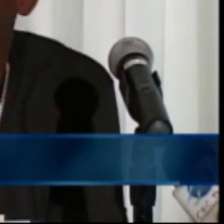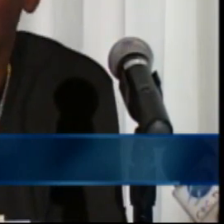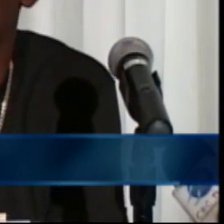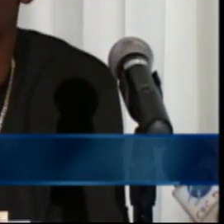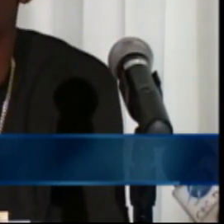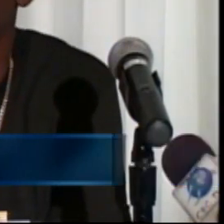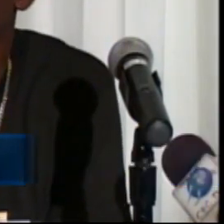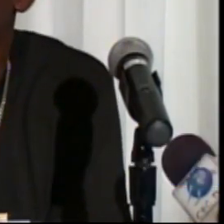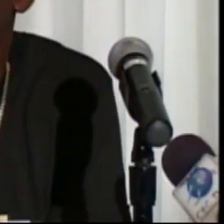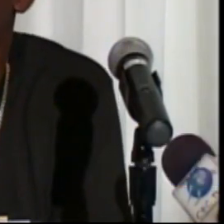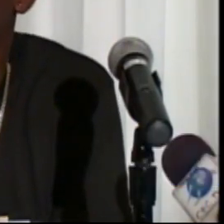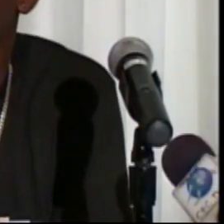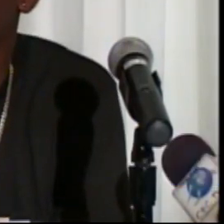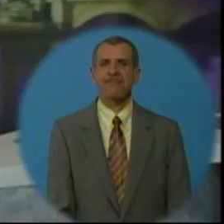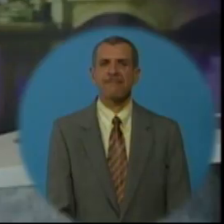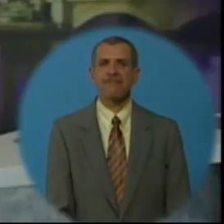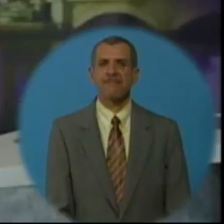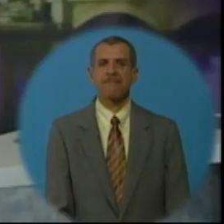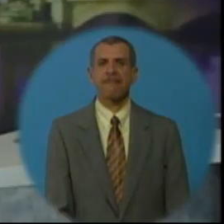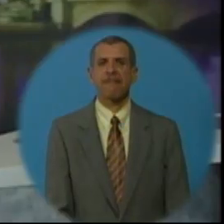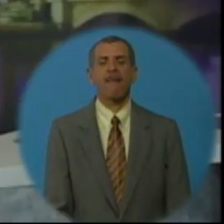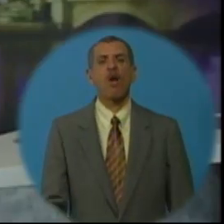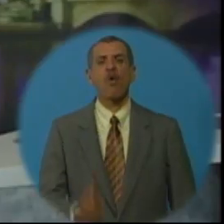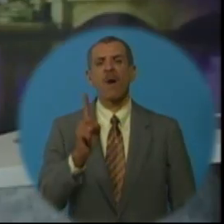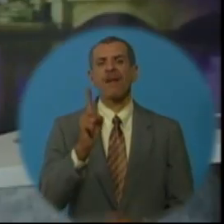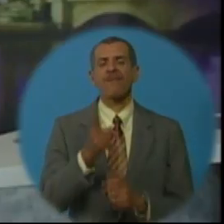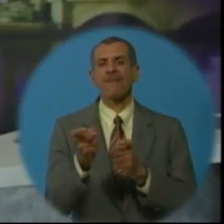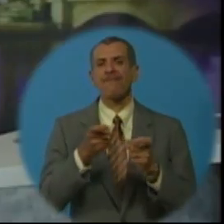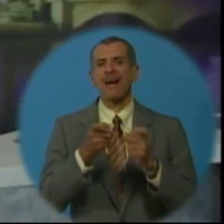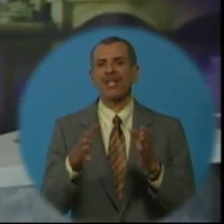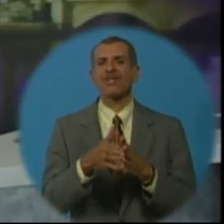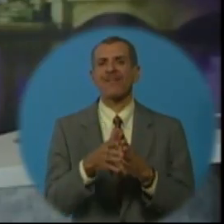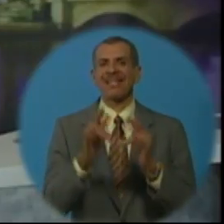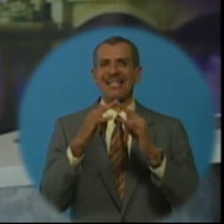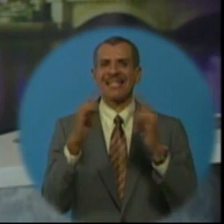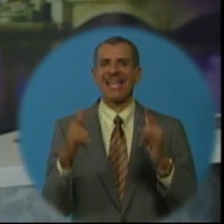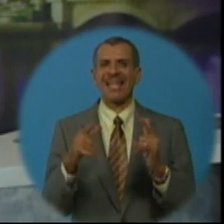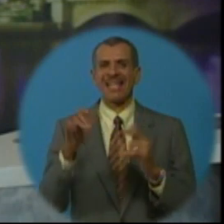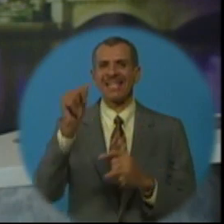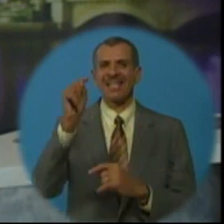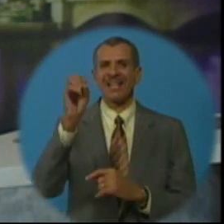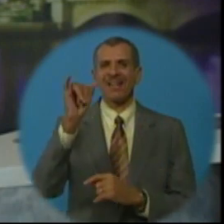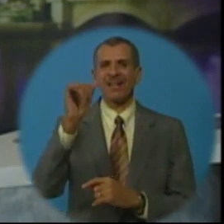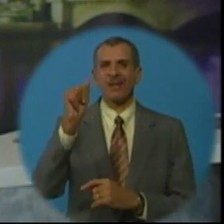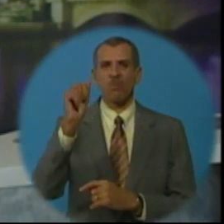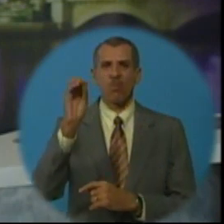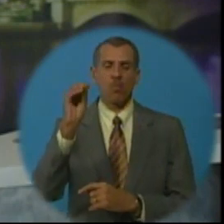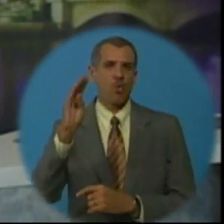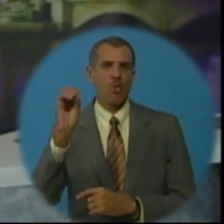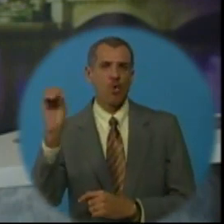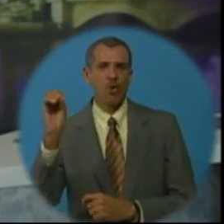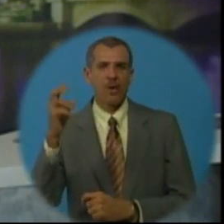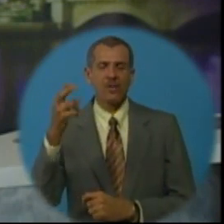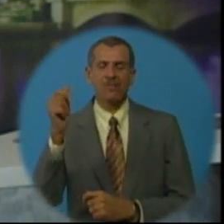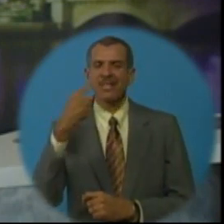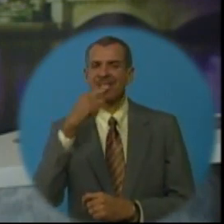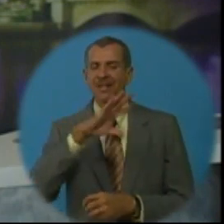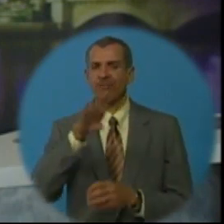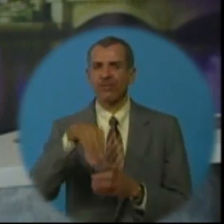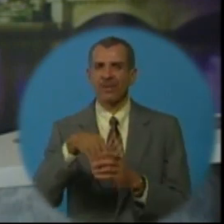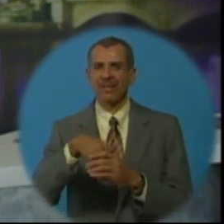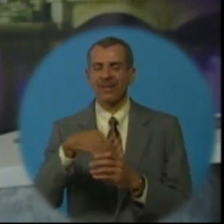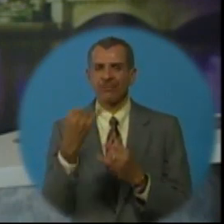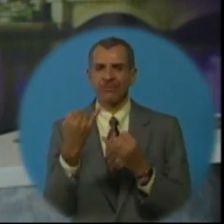crown and defend it stoutly. One of the managers of the tent, Adrian Bull Husbands, says they've incorporated several